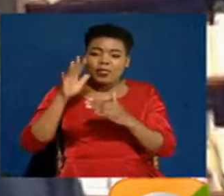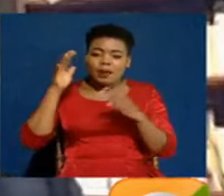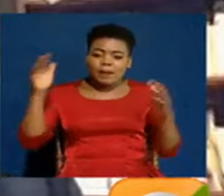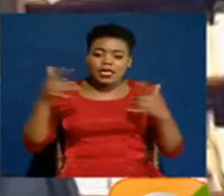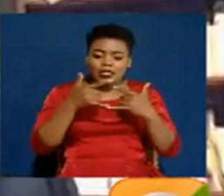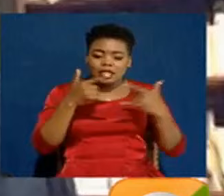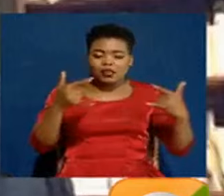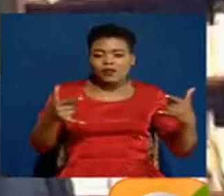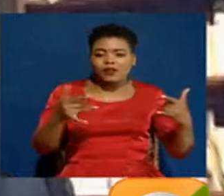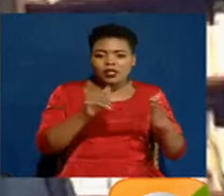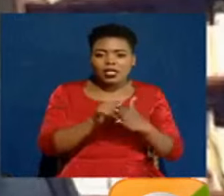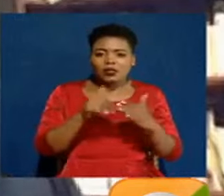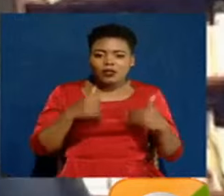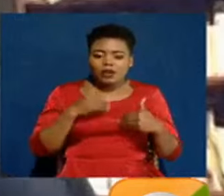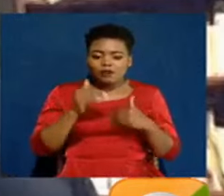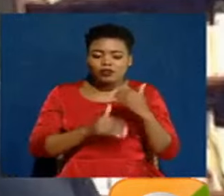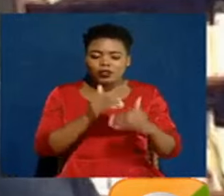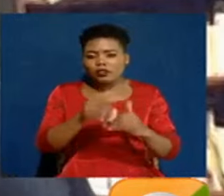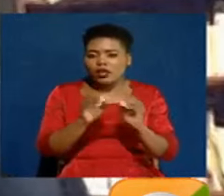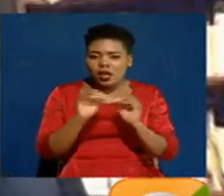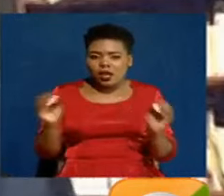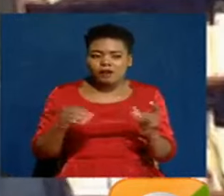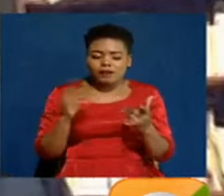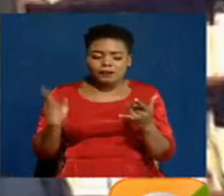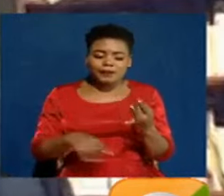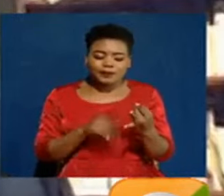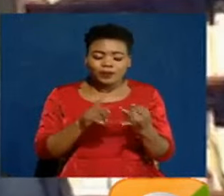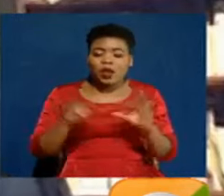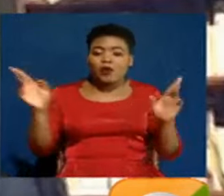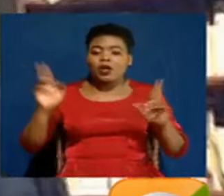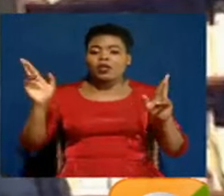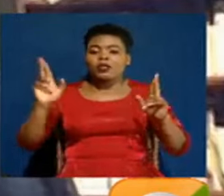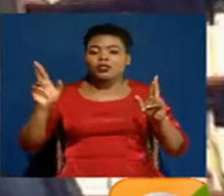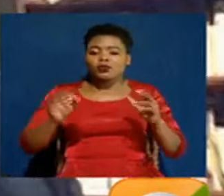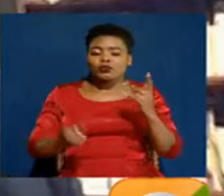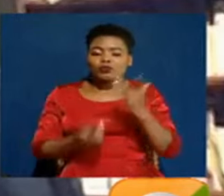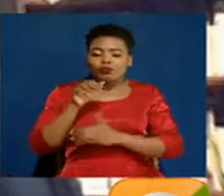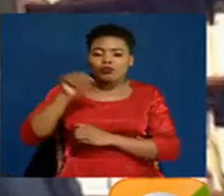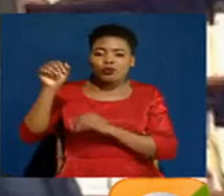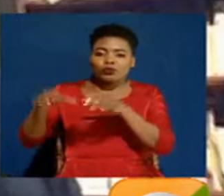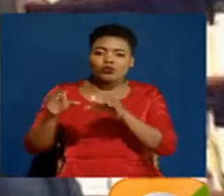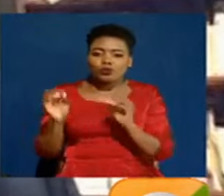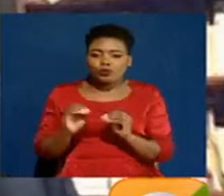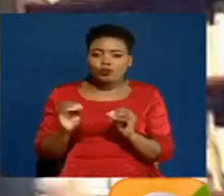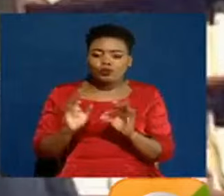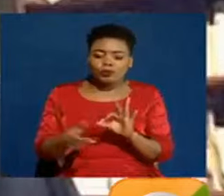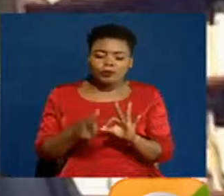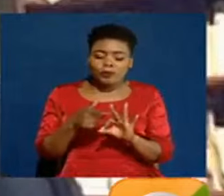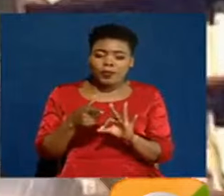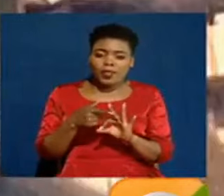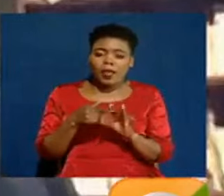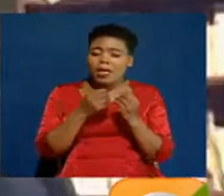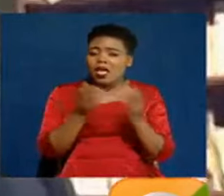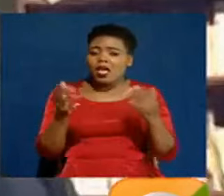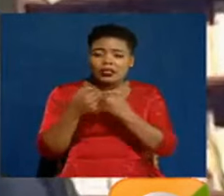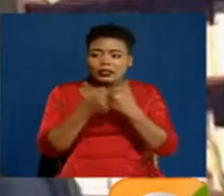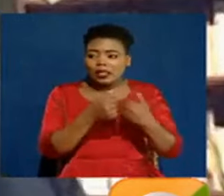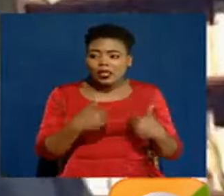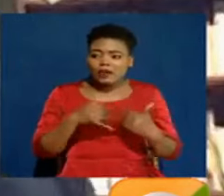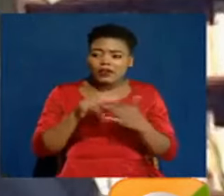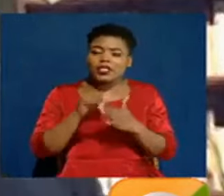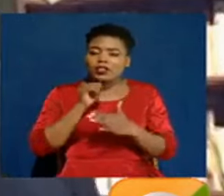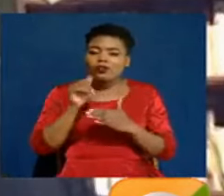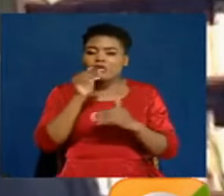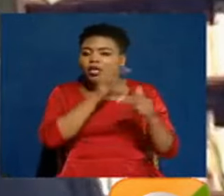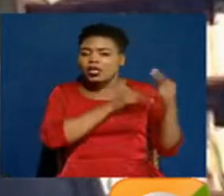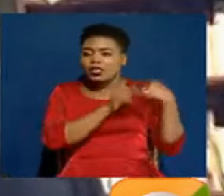don't have consistency, we don't have commitment to political parties, And that is not the history in the US. That's